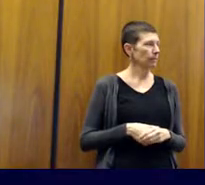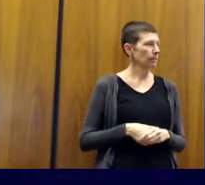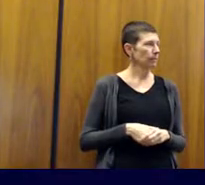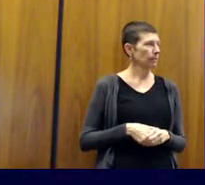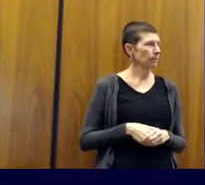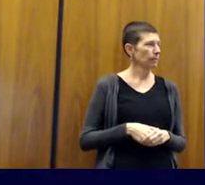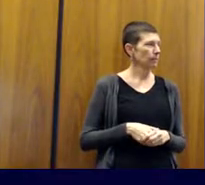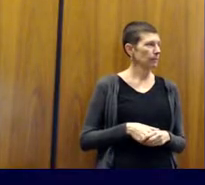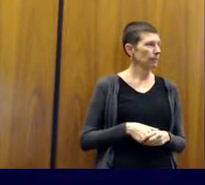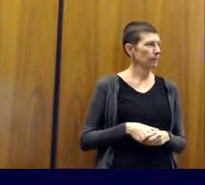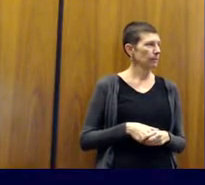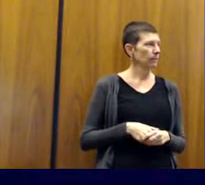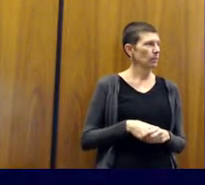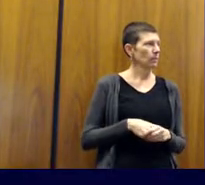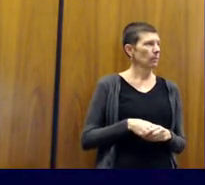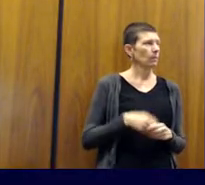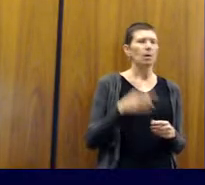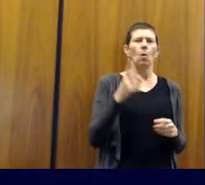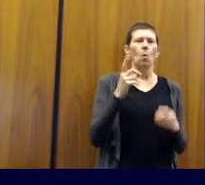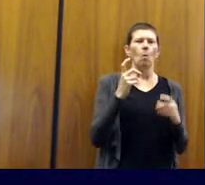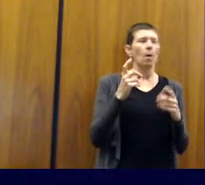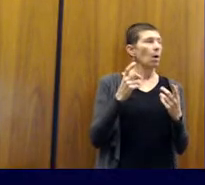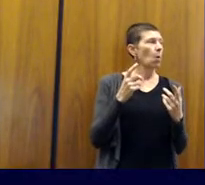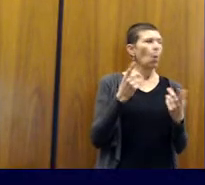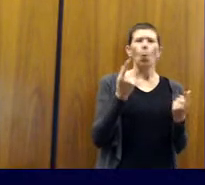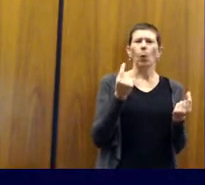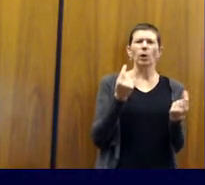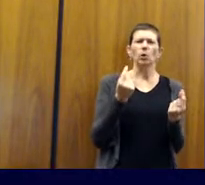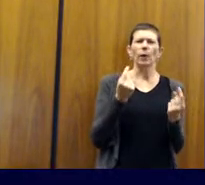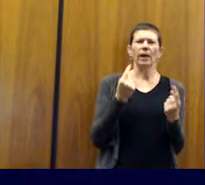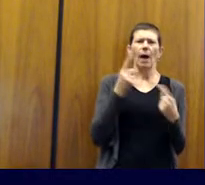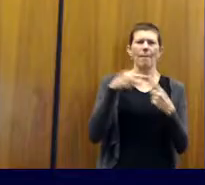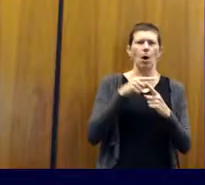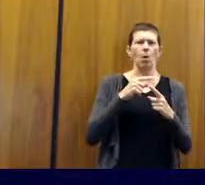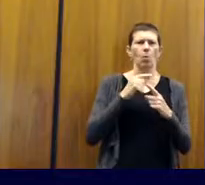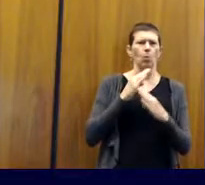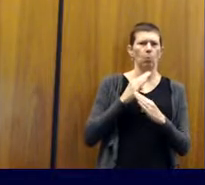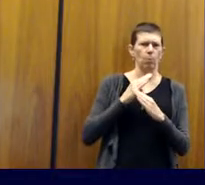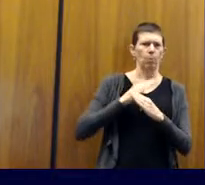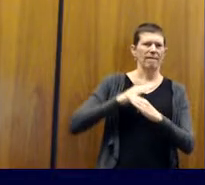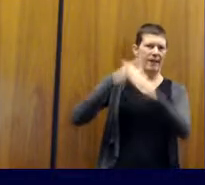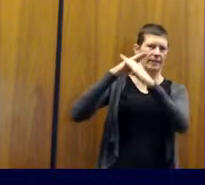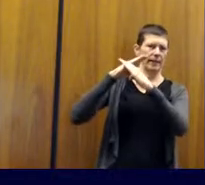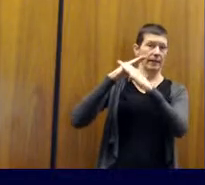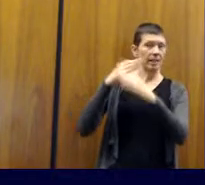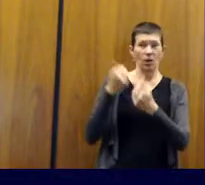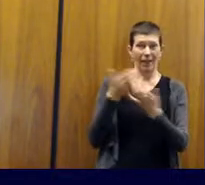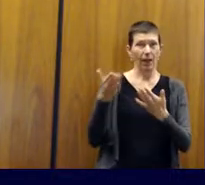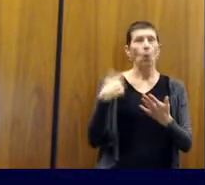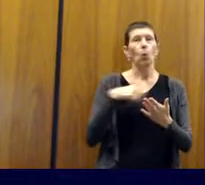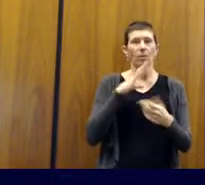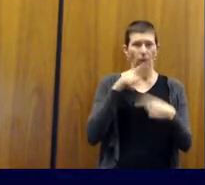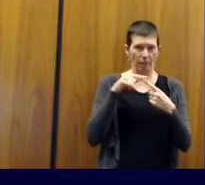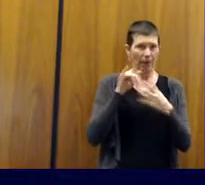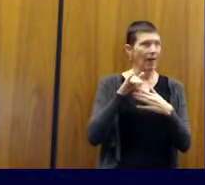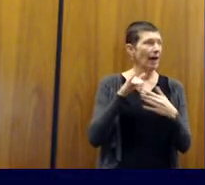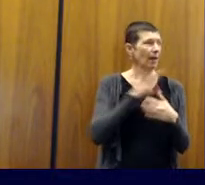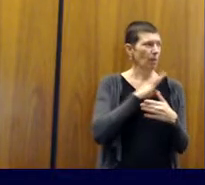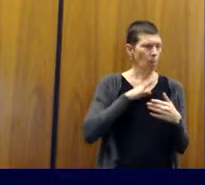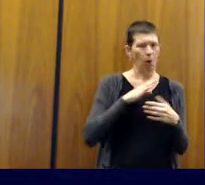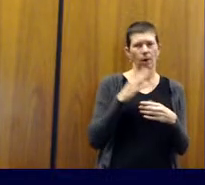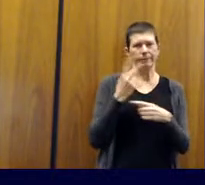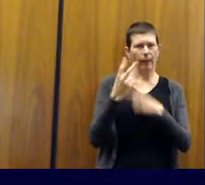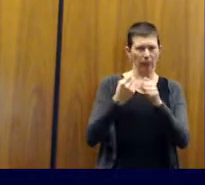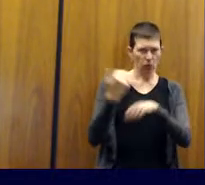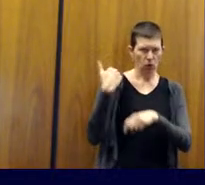I have one other one. What are we doing as far as prevention? Is there anything out there? Because we'd spoken on this as a board a couple years ago,